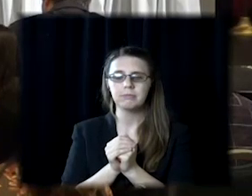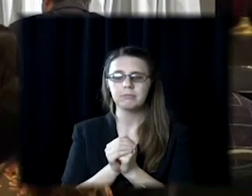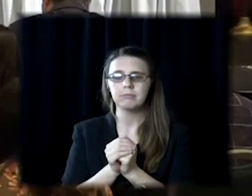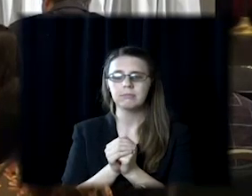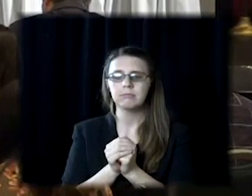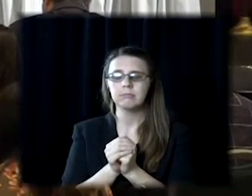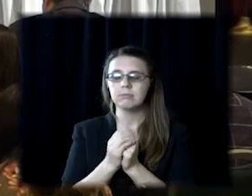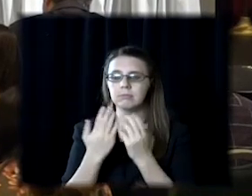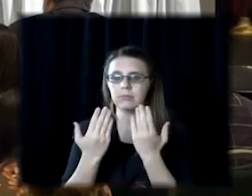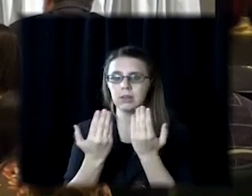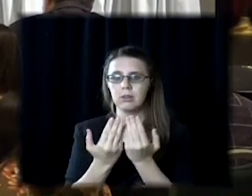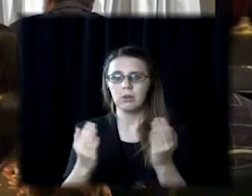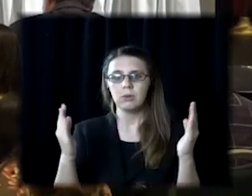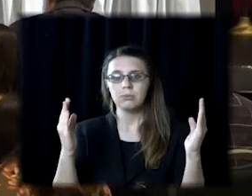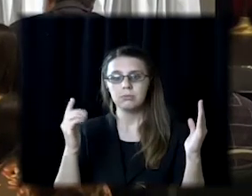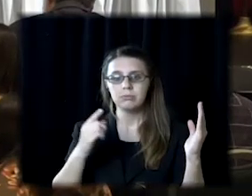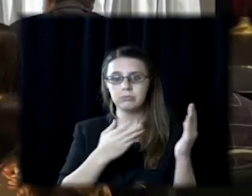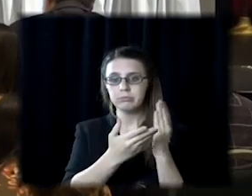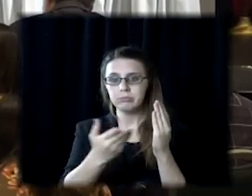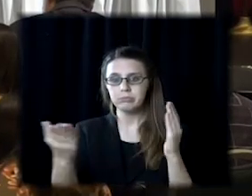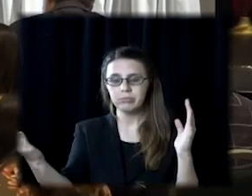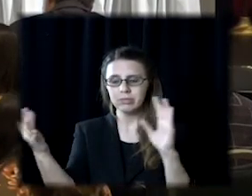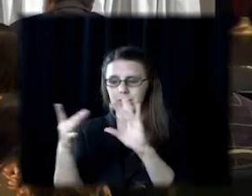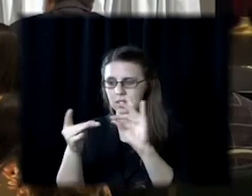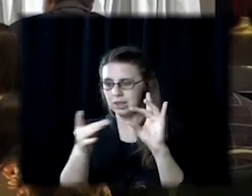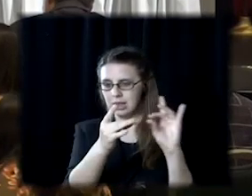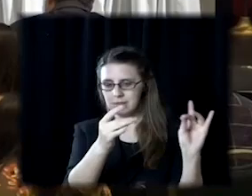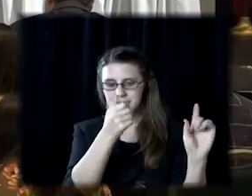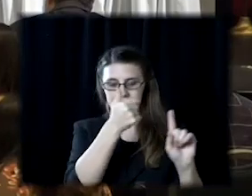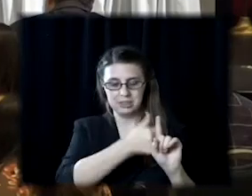Let me open the floor for public comments. Each